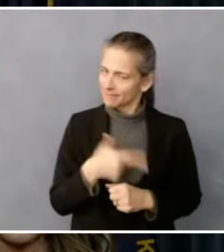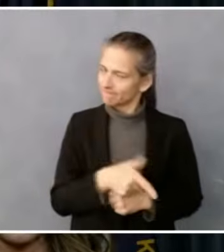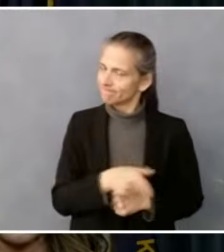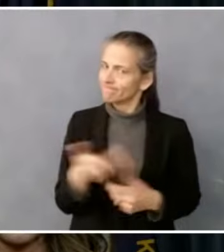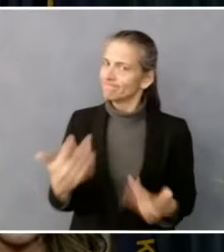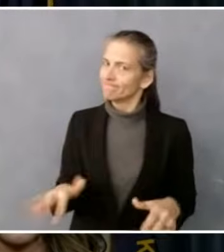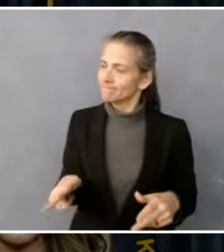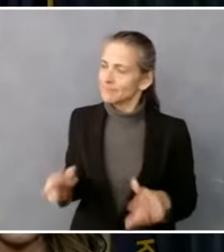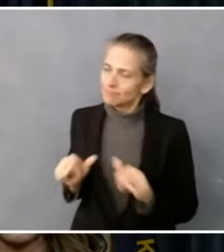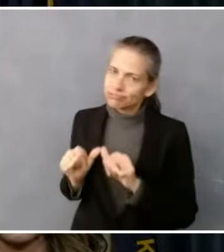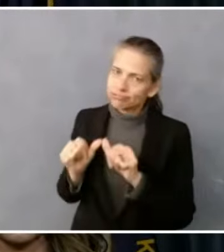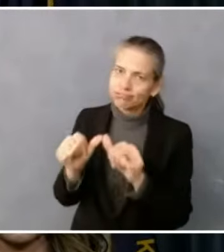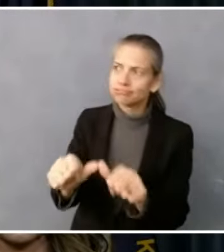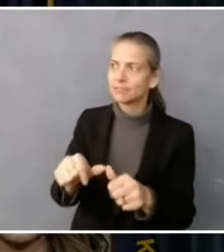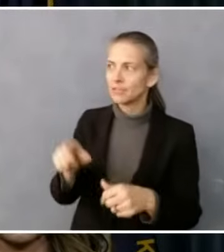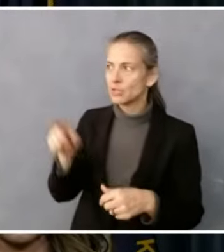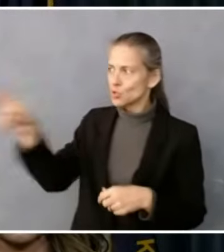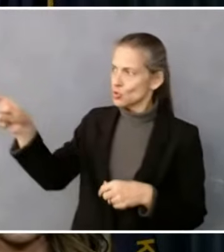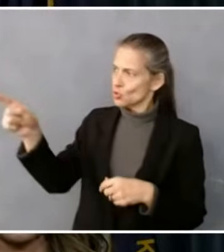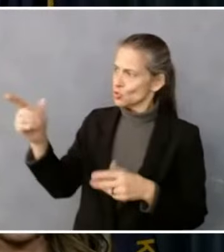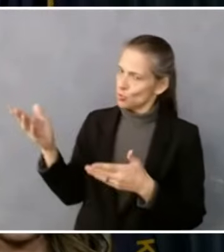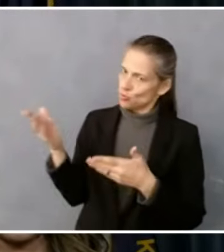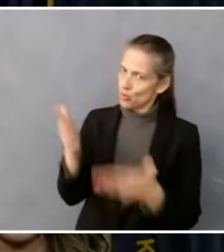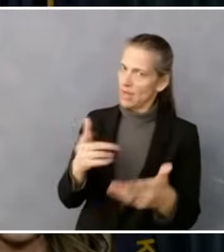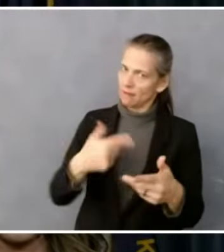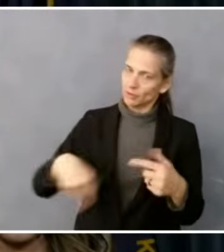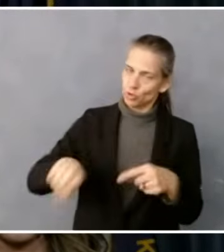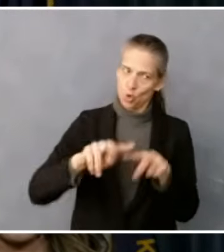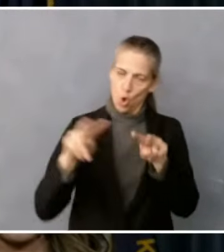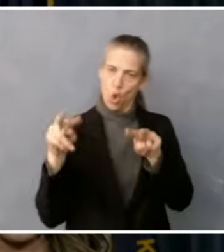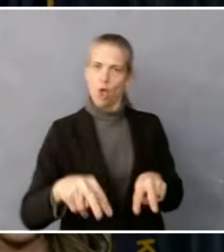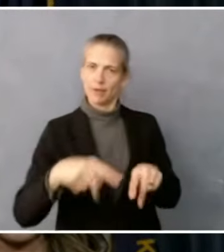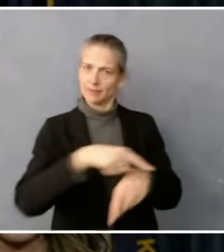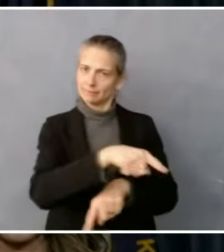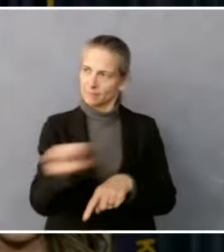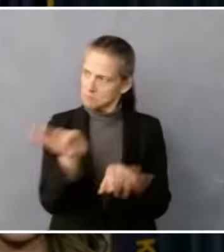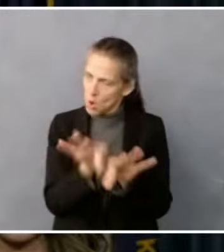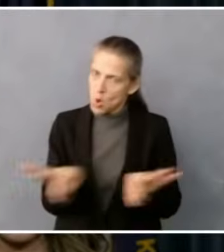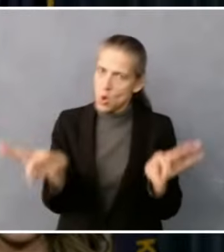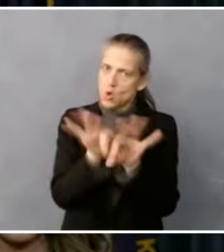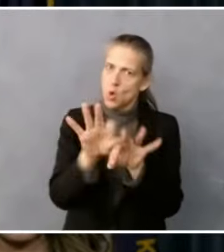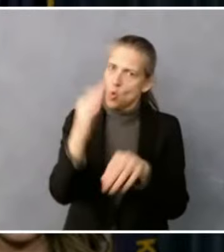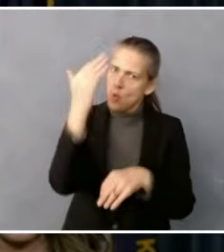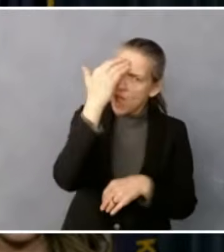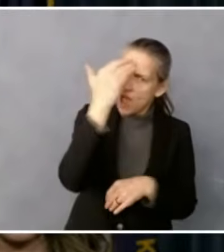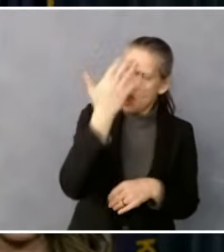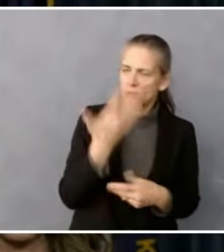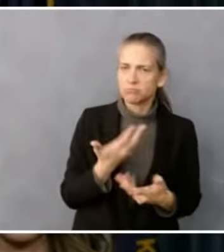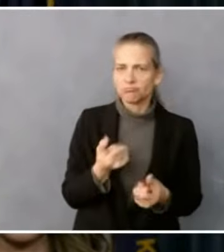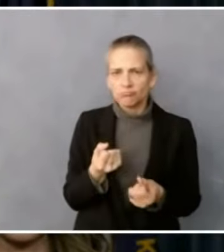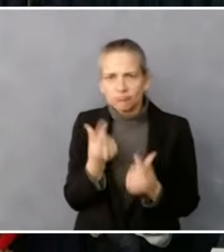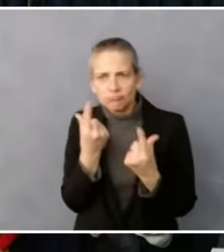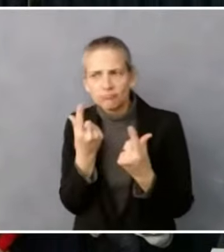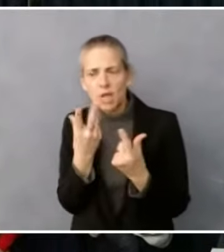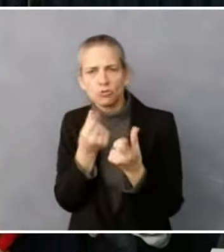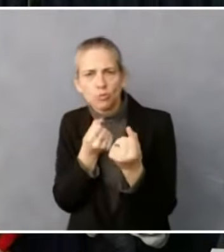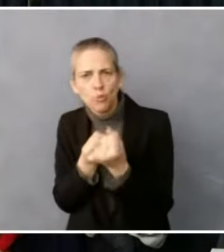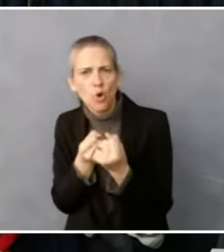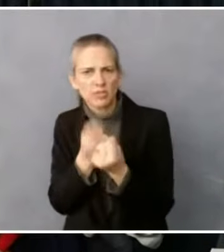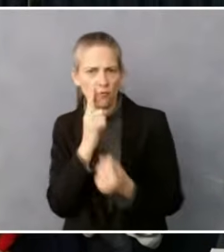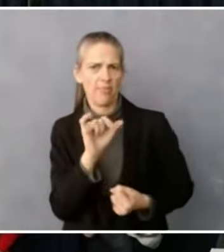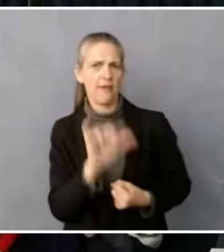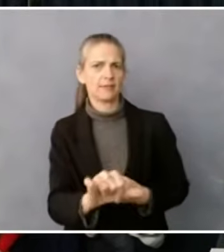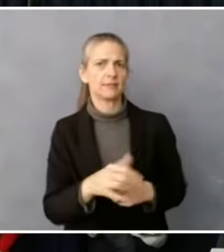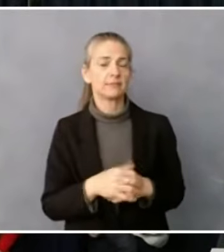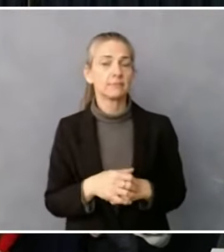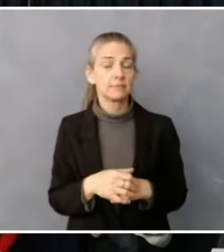lifelong condition and affirms the importance of ongoing awareness, compassion, and support. For my own